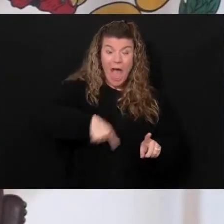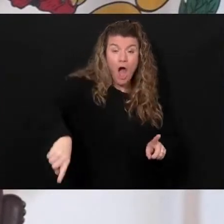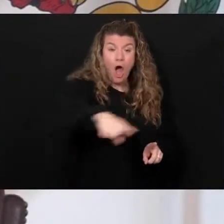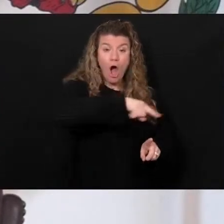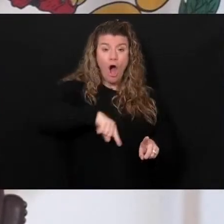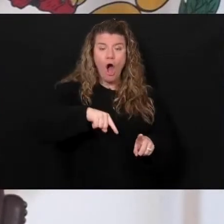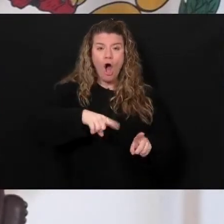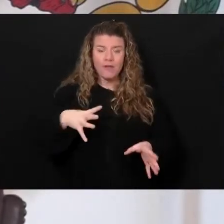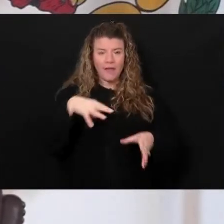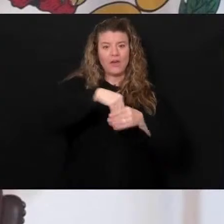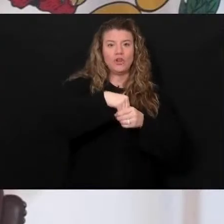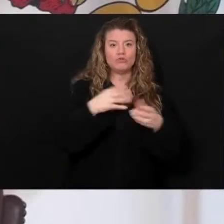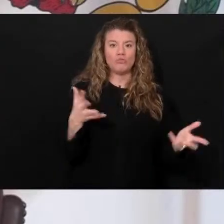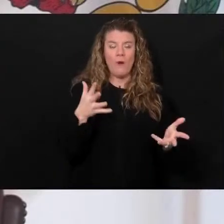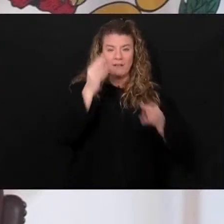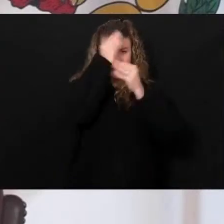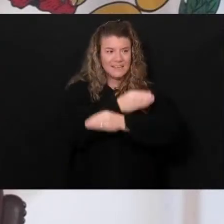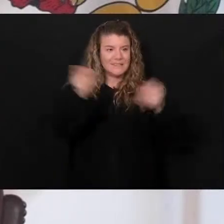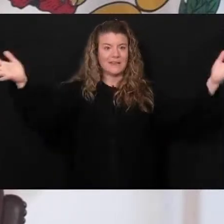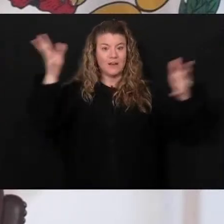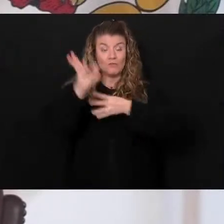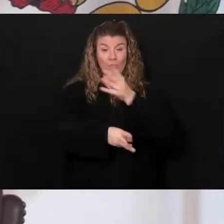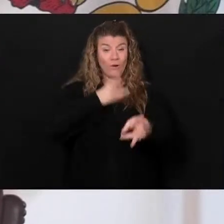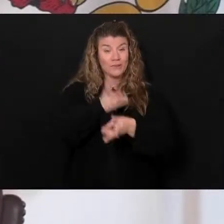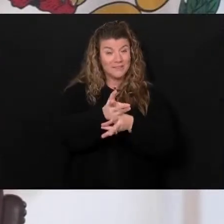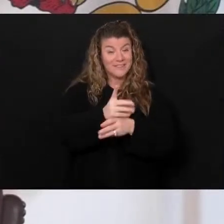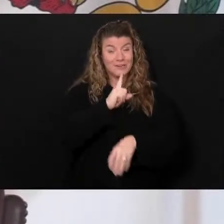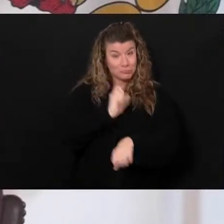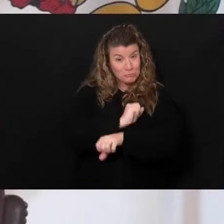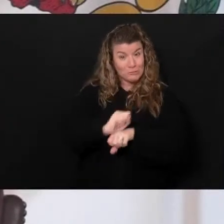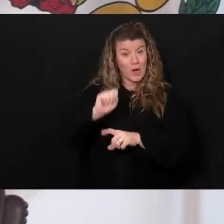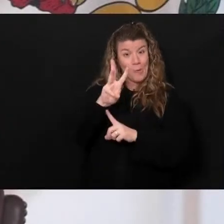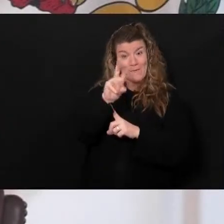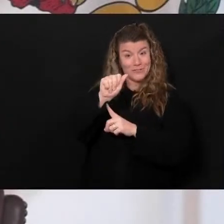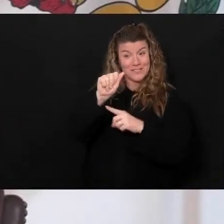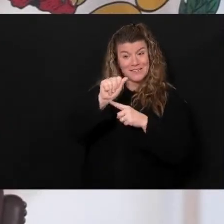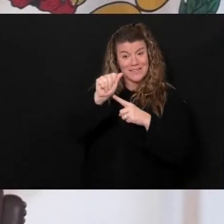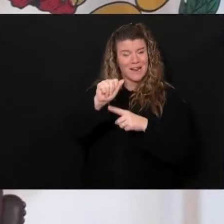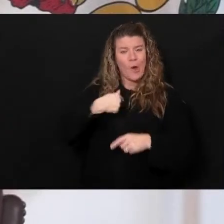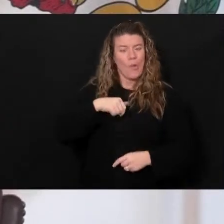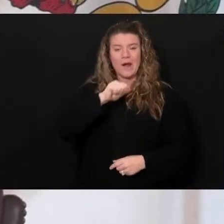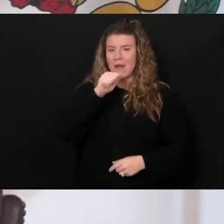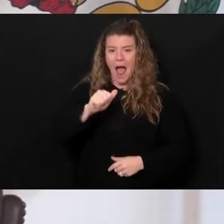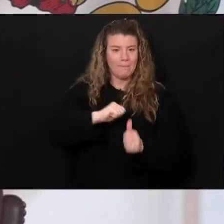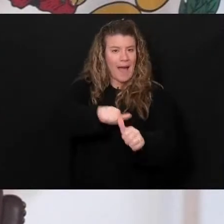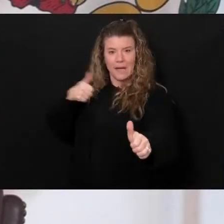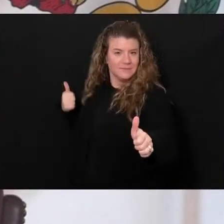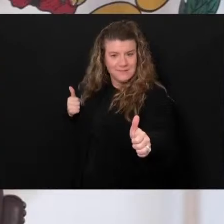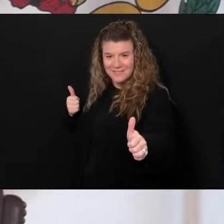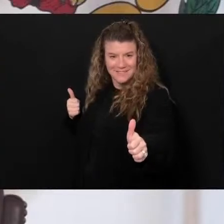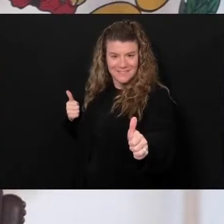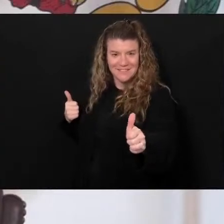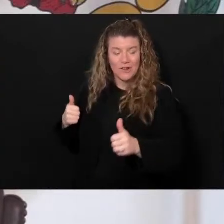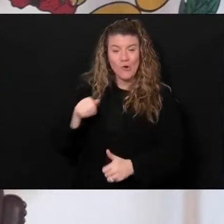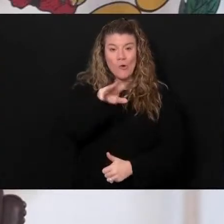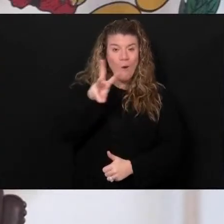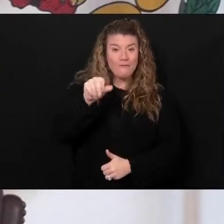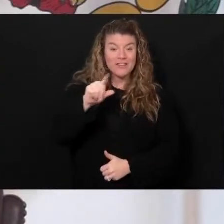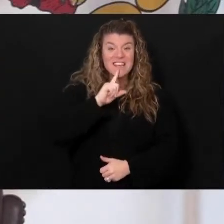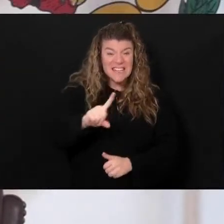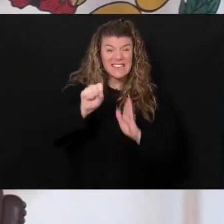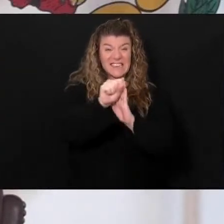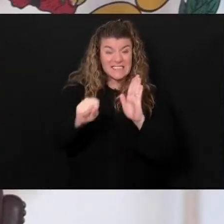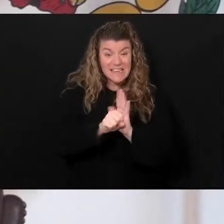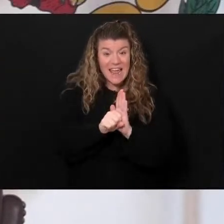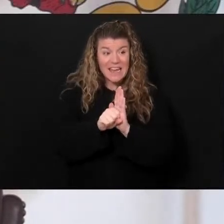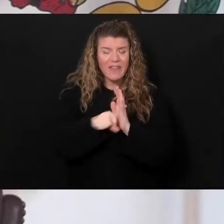that is it tells the outside world that West Virginia is not that backward state. West Virginia is a state that